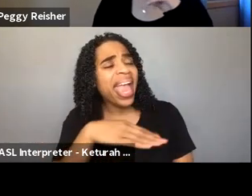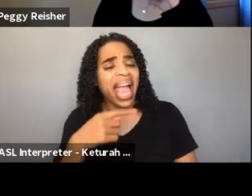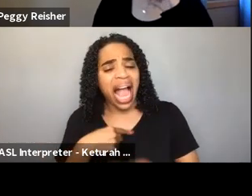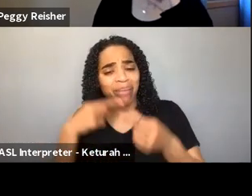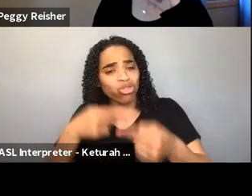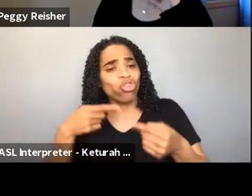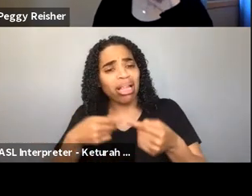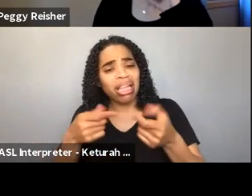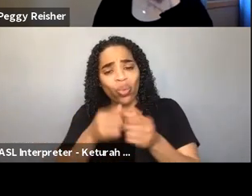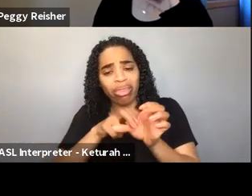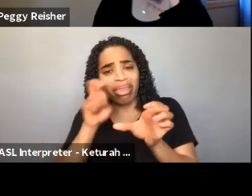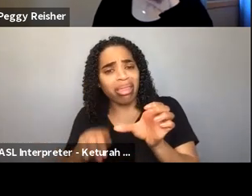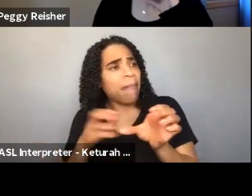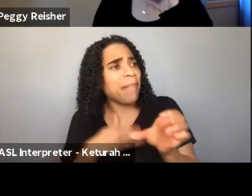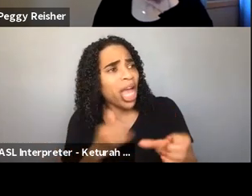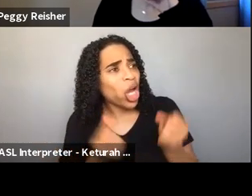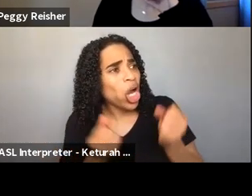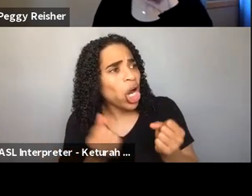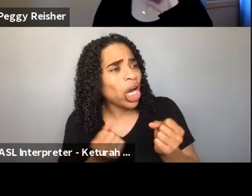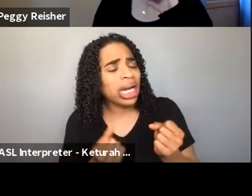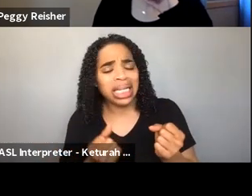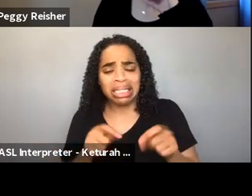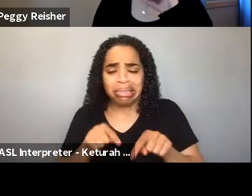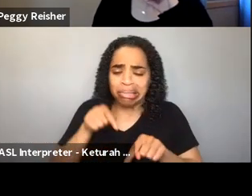my car. And so